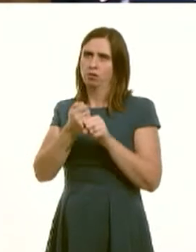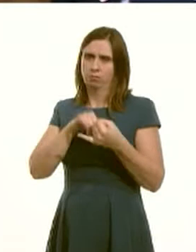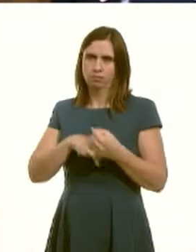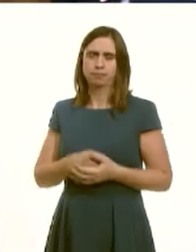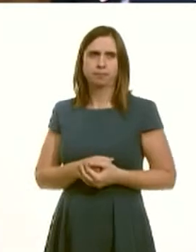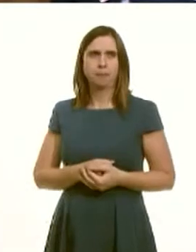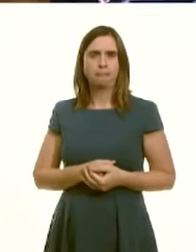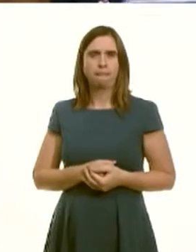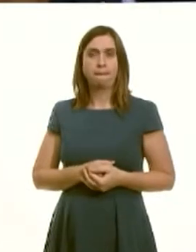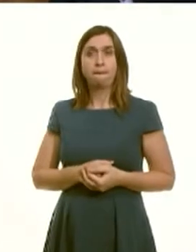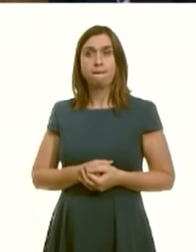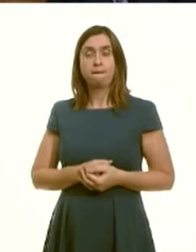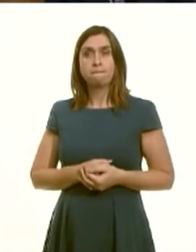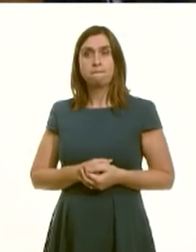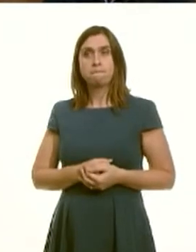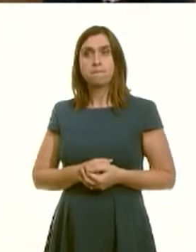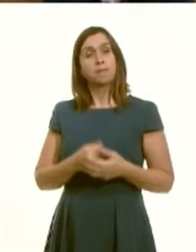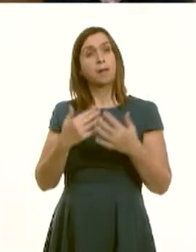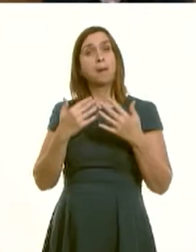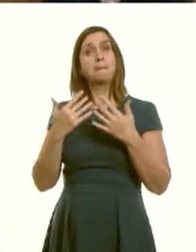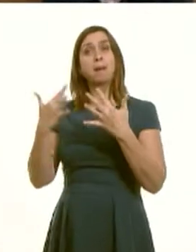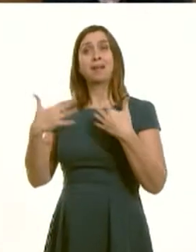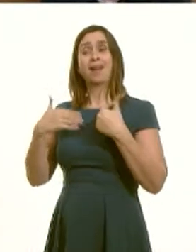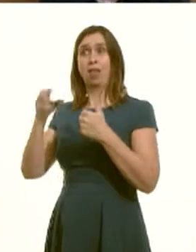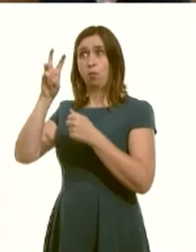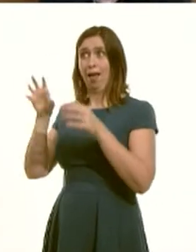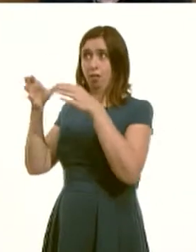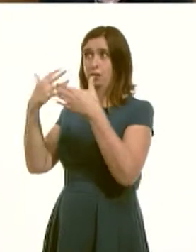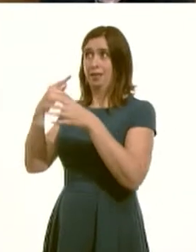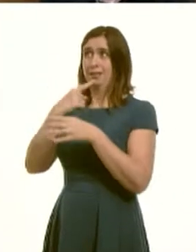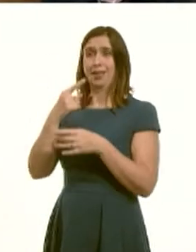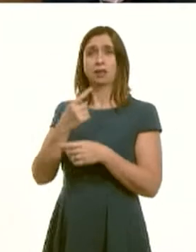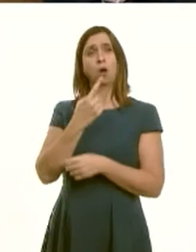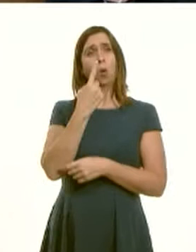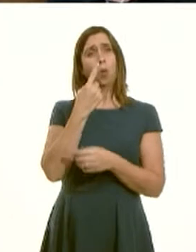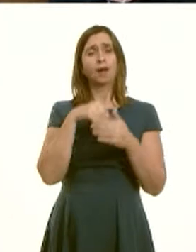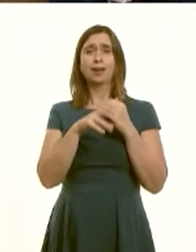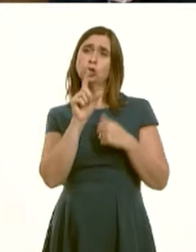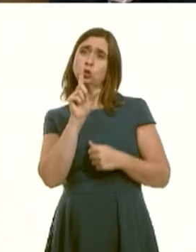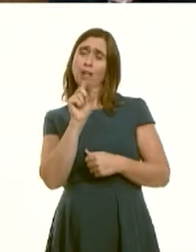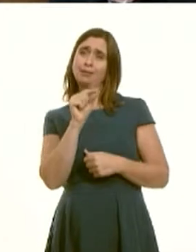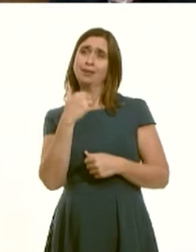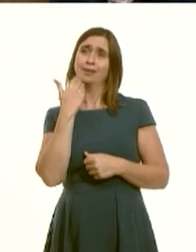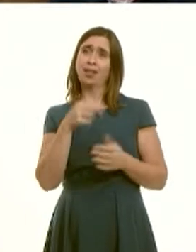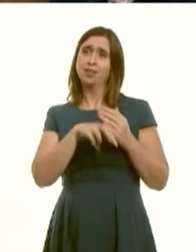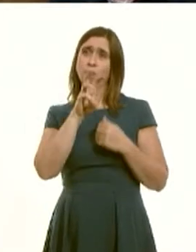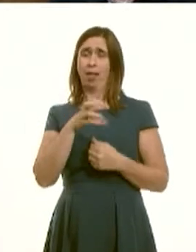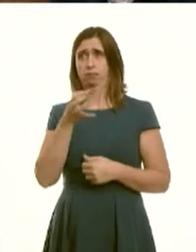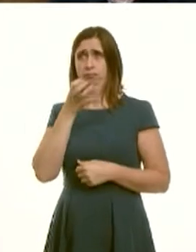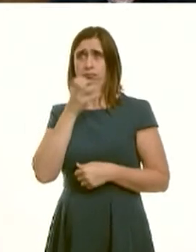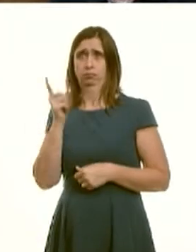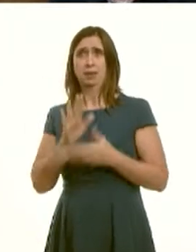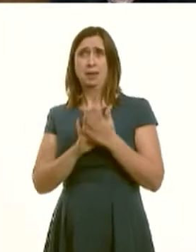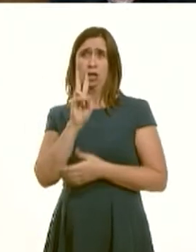Thank you. According to Public Health Wales, alcohol is responsible for around 1 in 20 of all deaths in Wales, that's 29 a